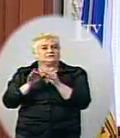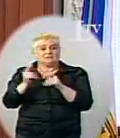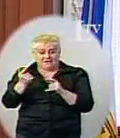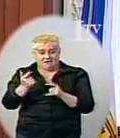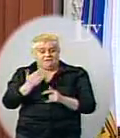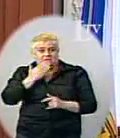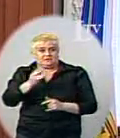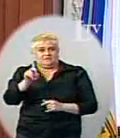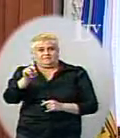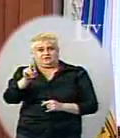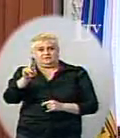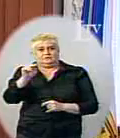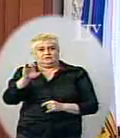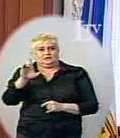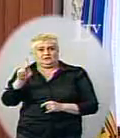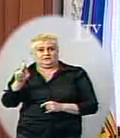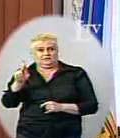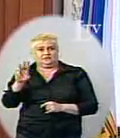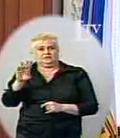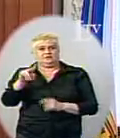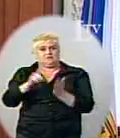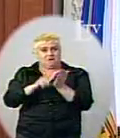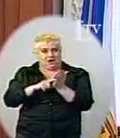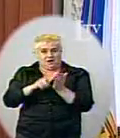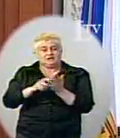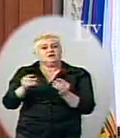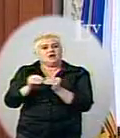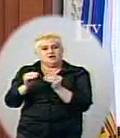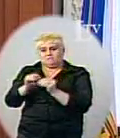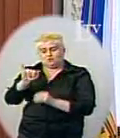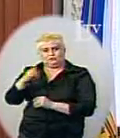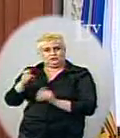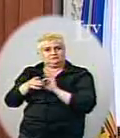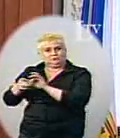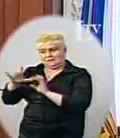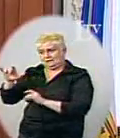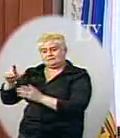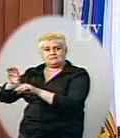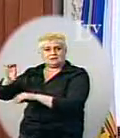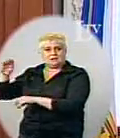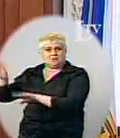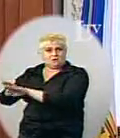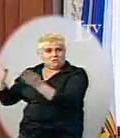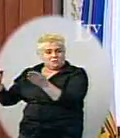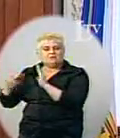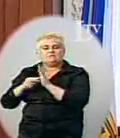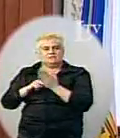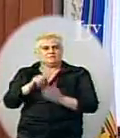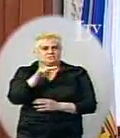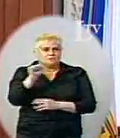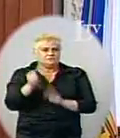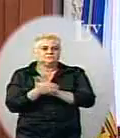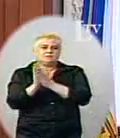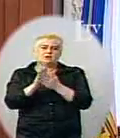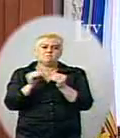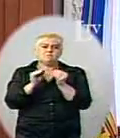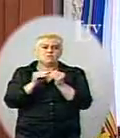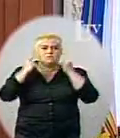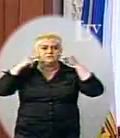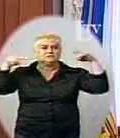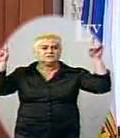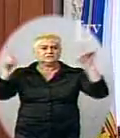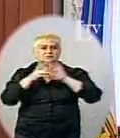mine while creating more Cape Breton jobs will move Nova Scotia closer to the secure